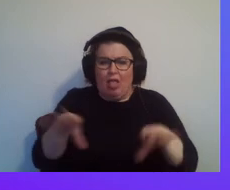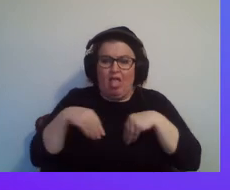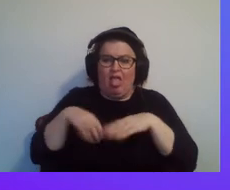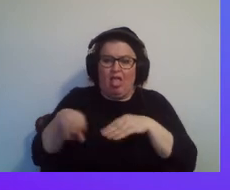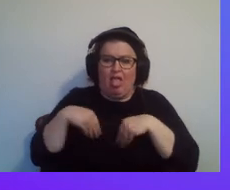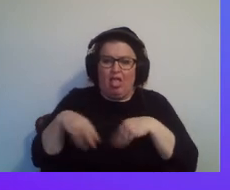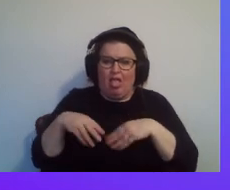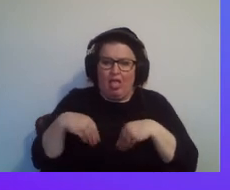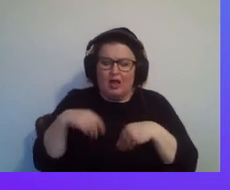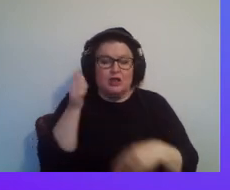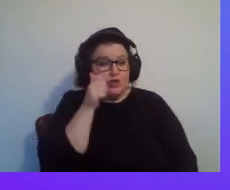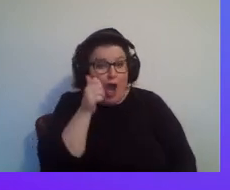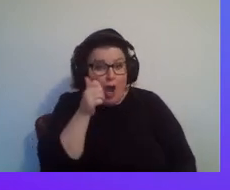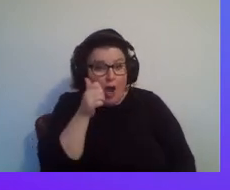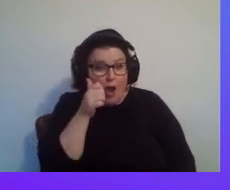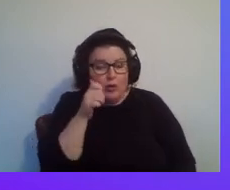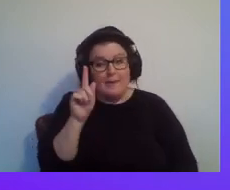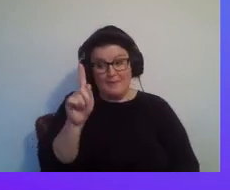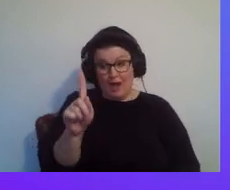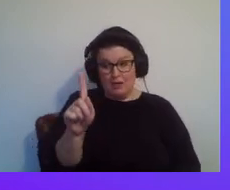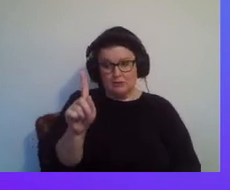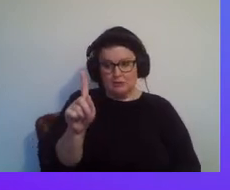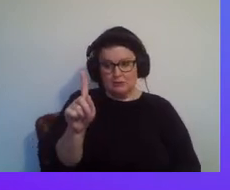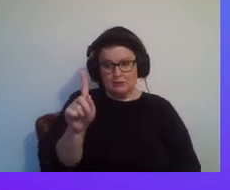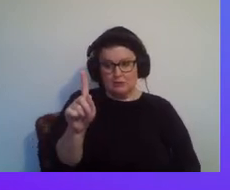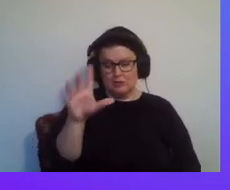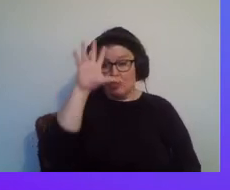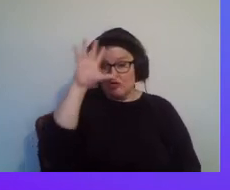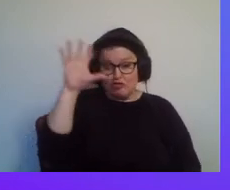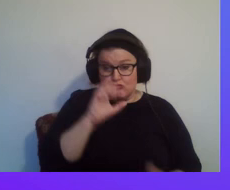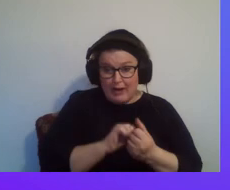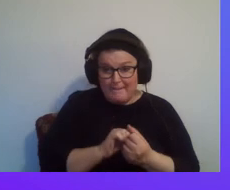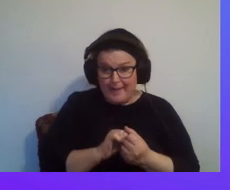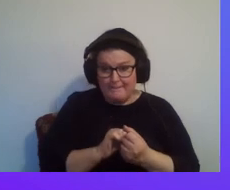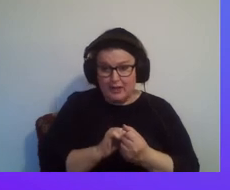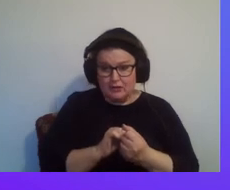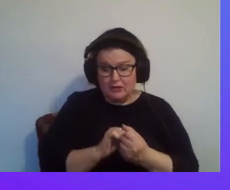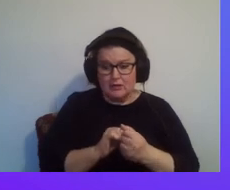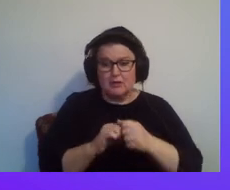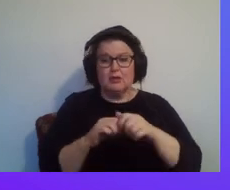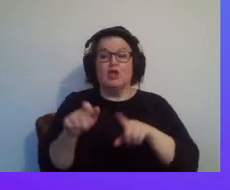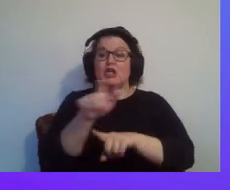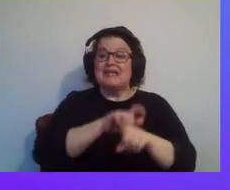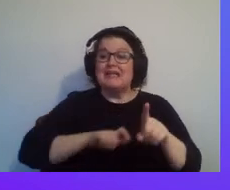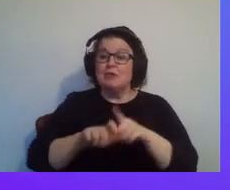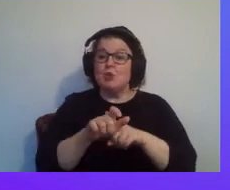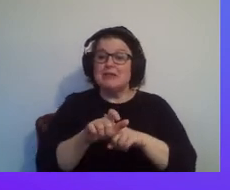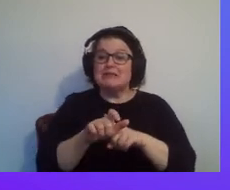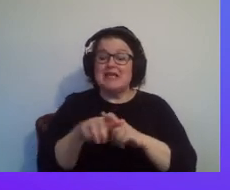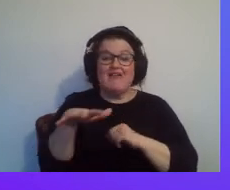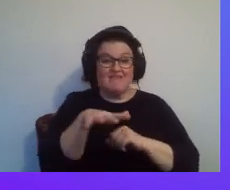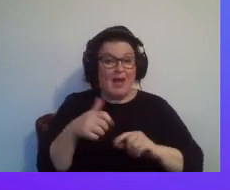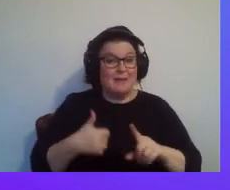have to remember that those communities, the families, the support we give each other within our